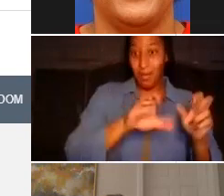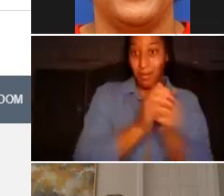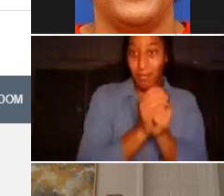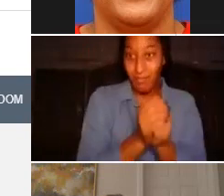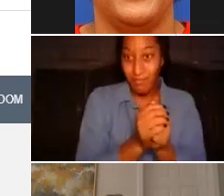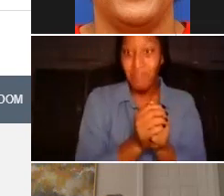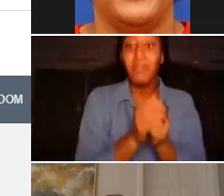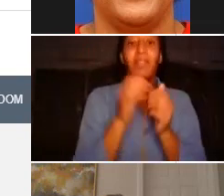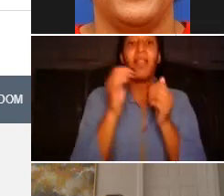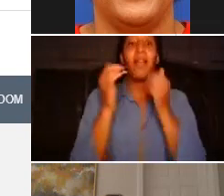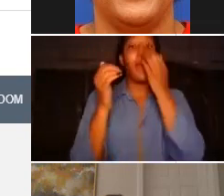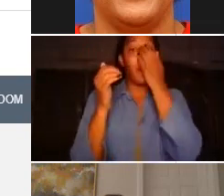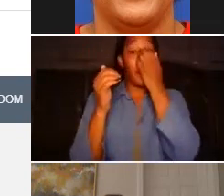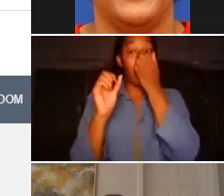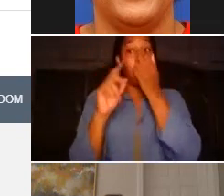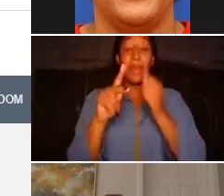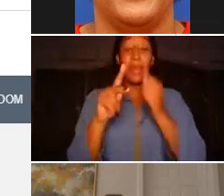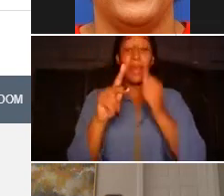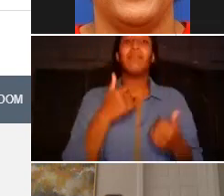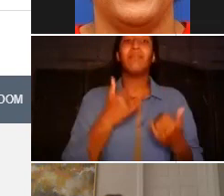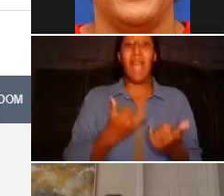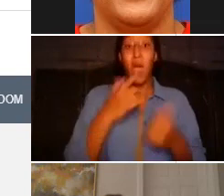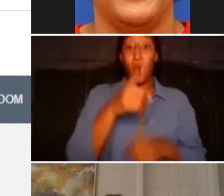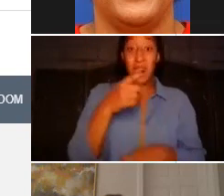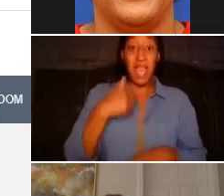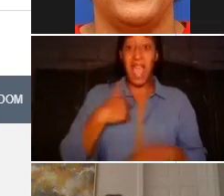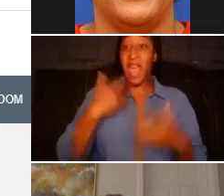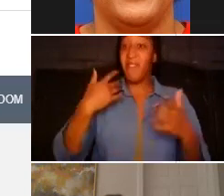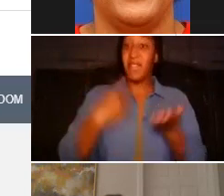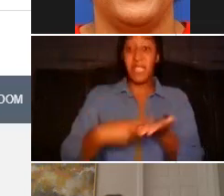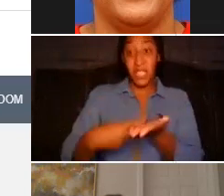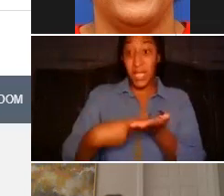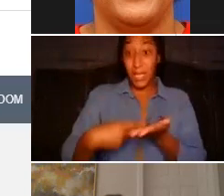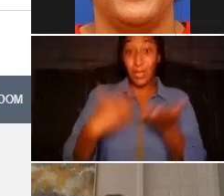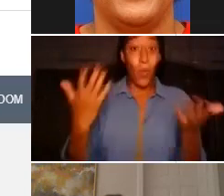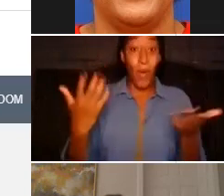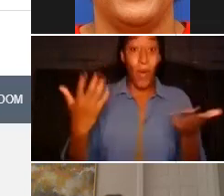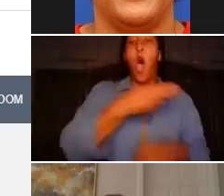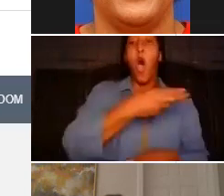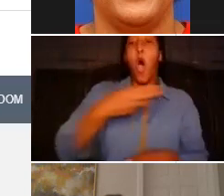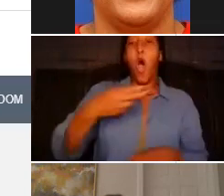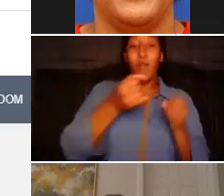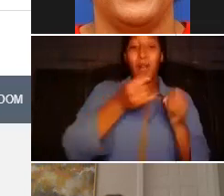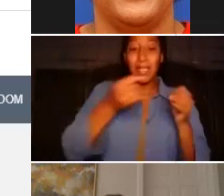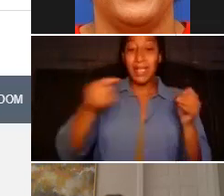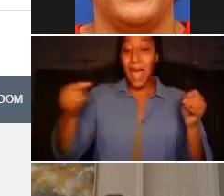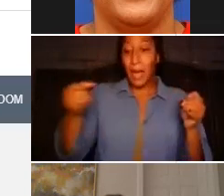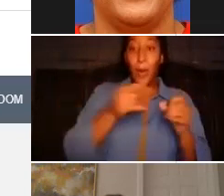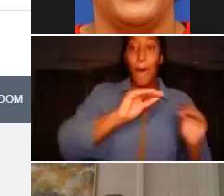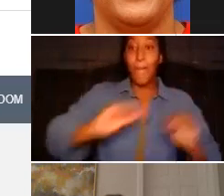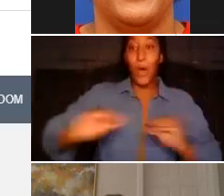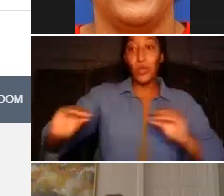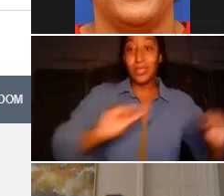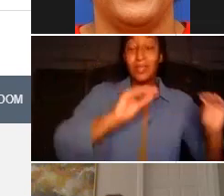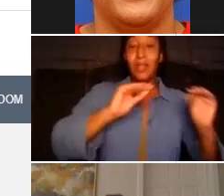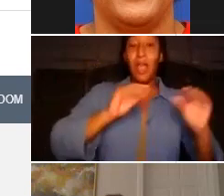So we've covered horizontal motion, we've covered free fall motion, we've covered projectile motion,